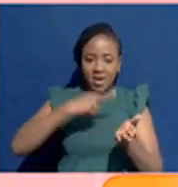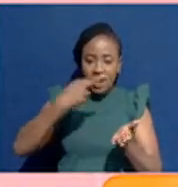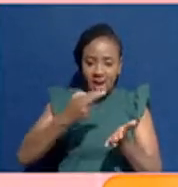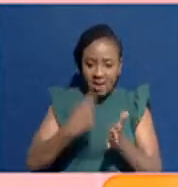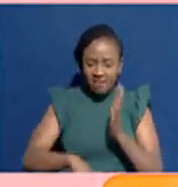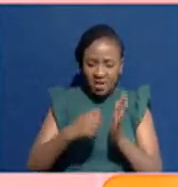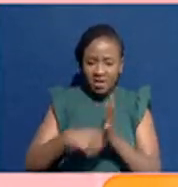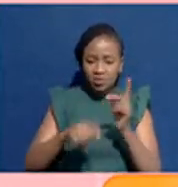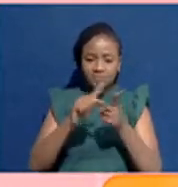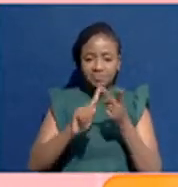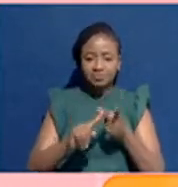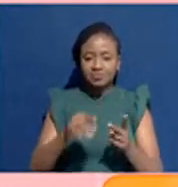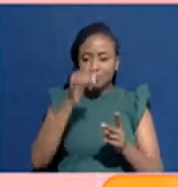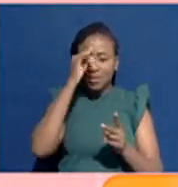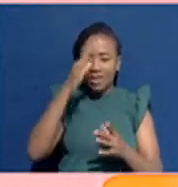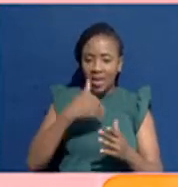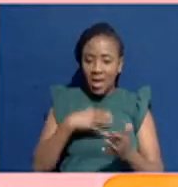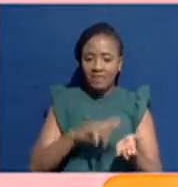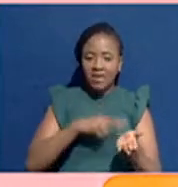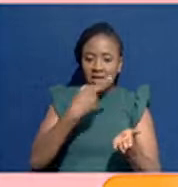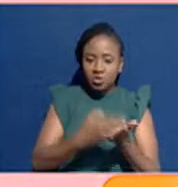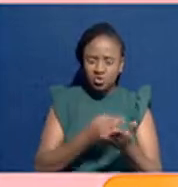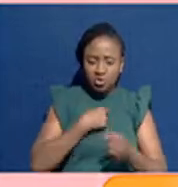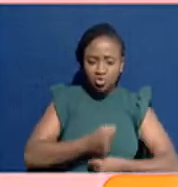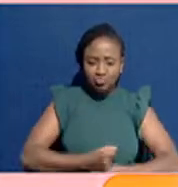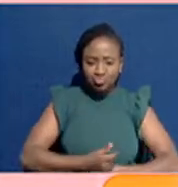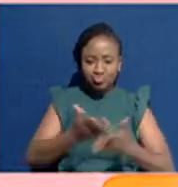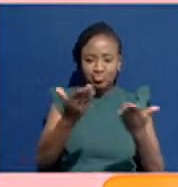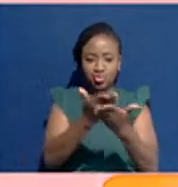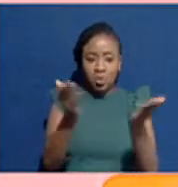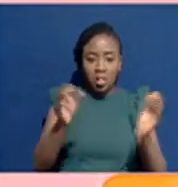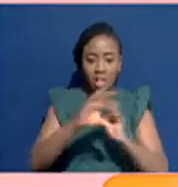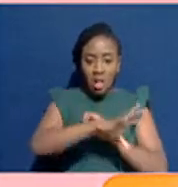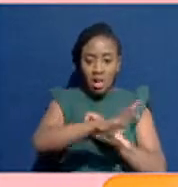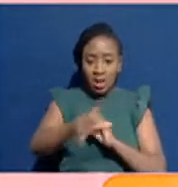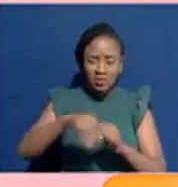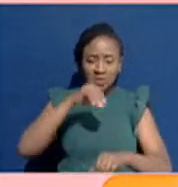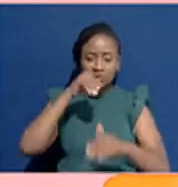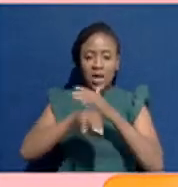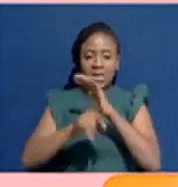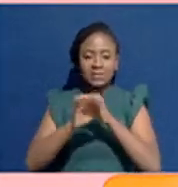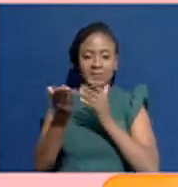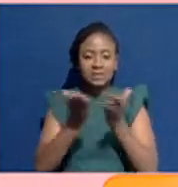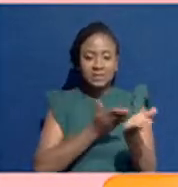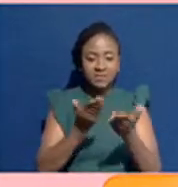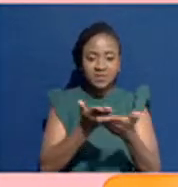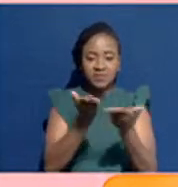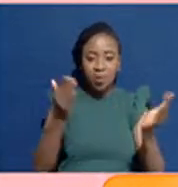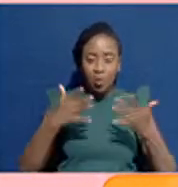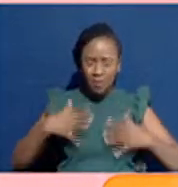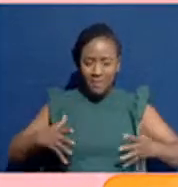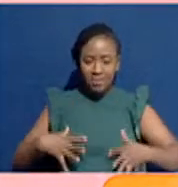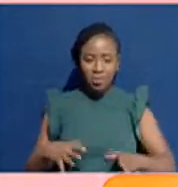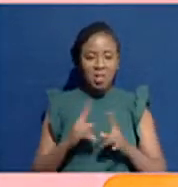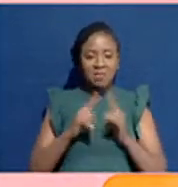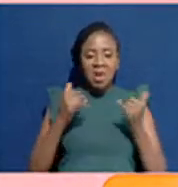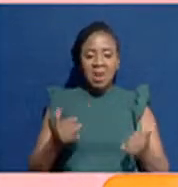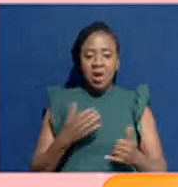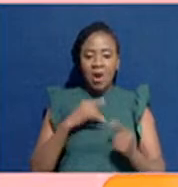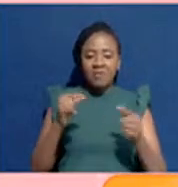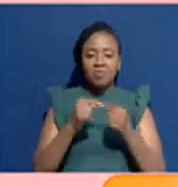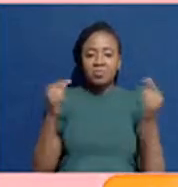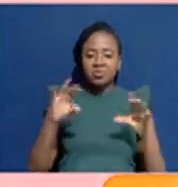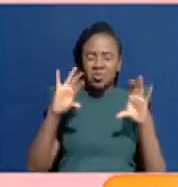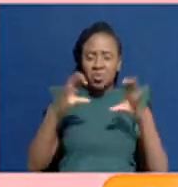some resources to be able to disburse even to the counties for services to be given to the people, we instead have an opposition which